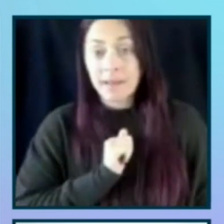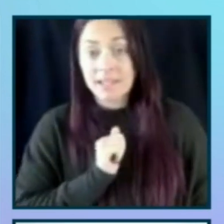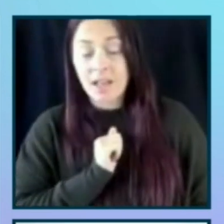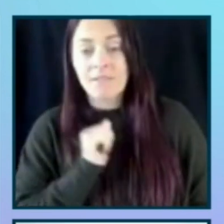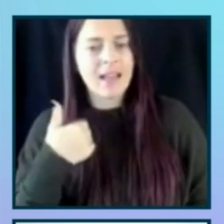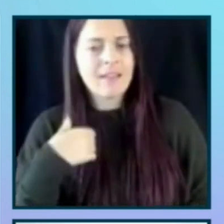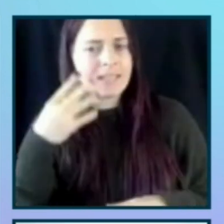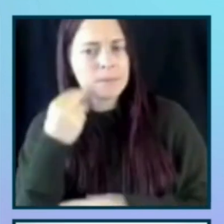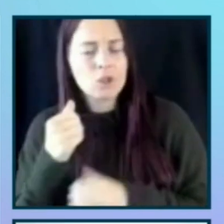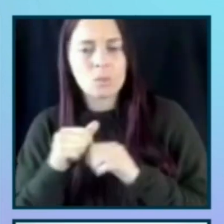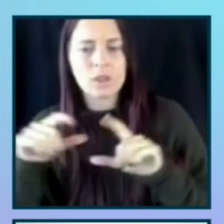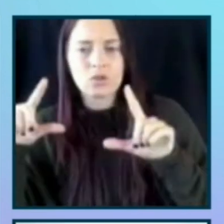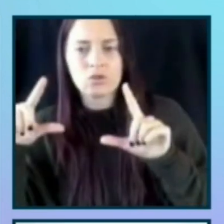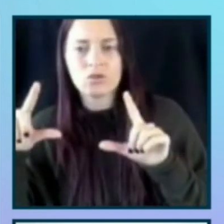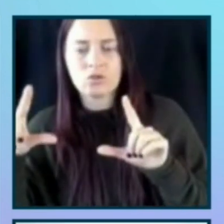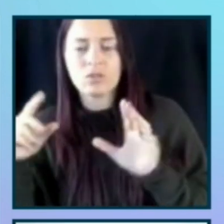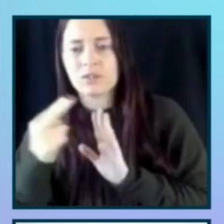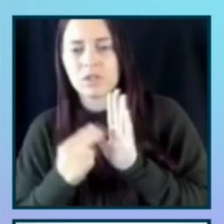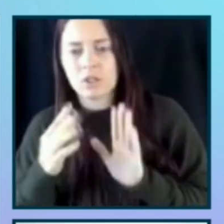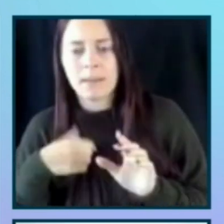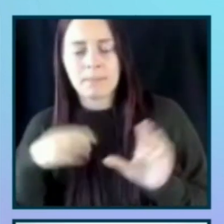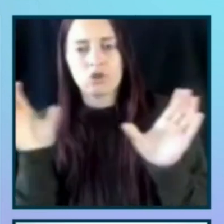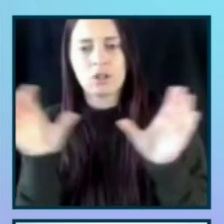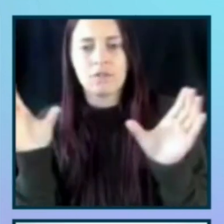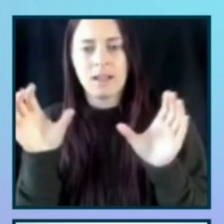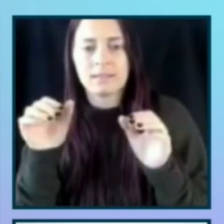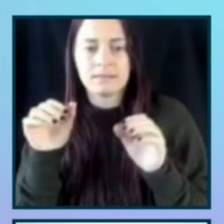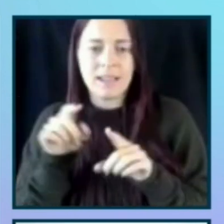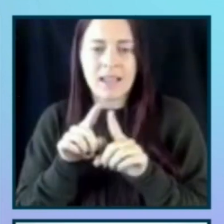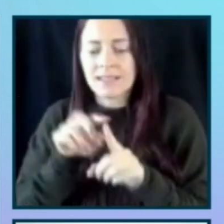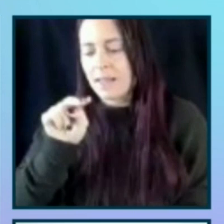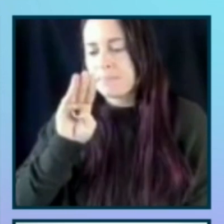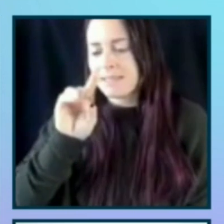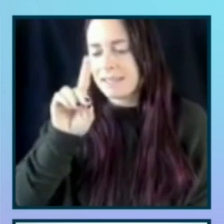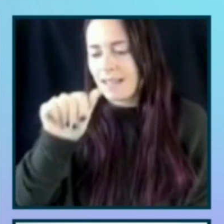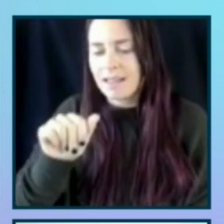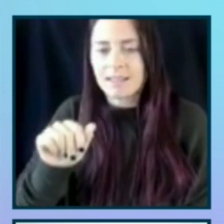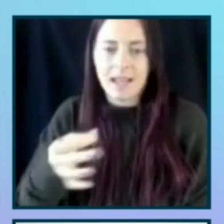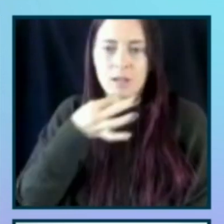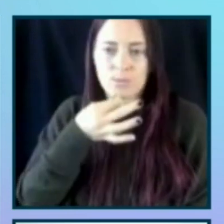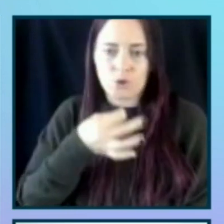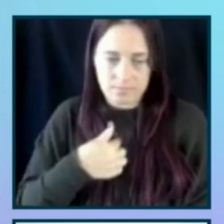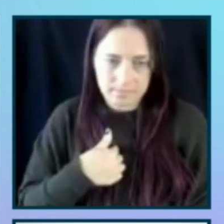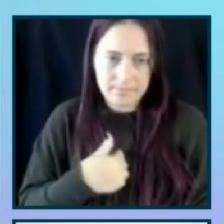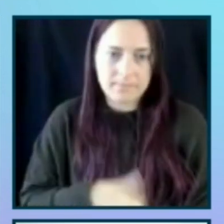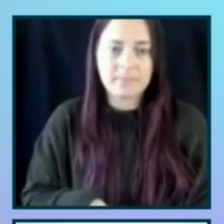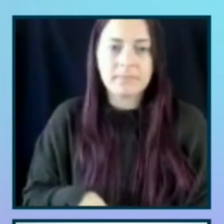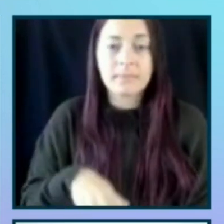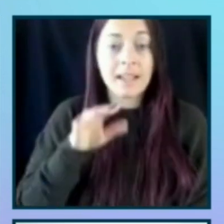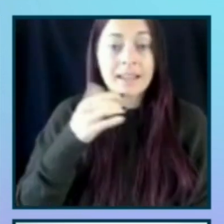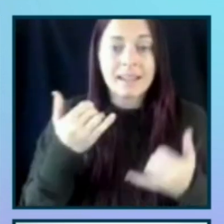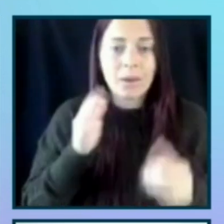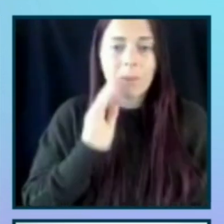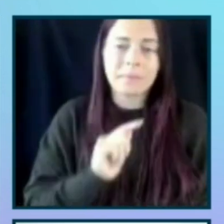readers, and I am certified as an NVDA expert as well. So I'm going to pass it over